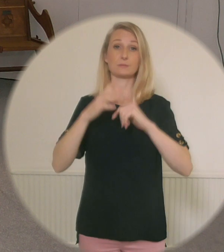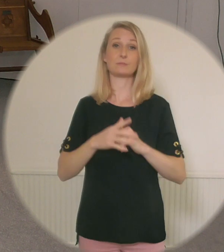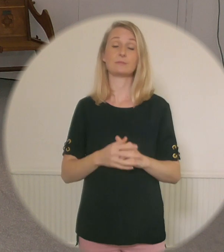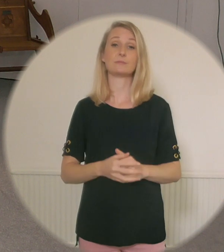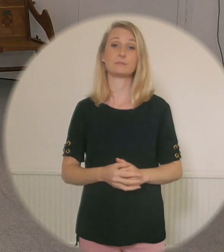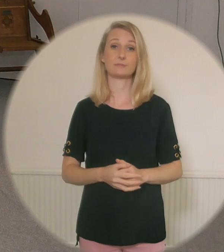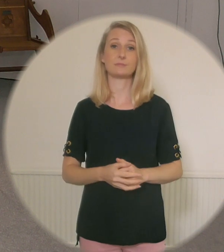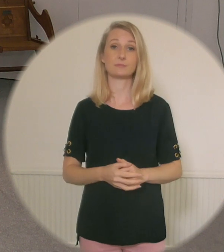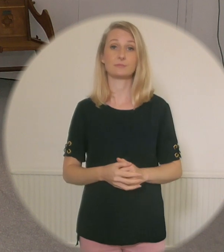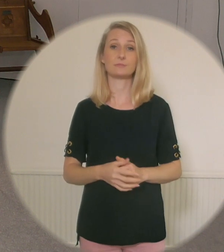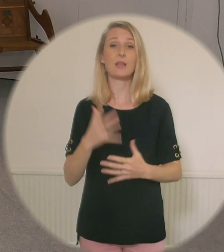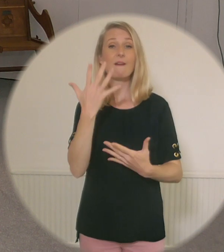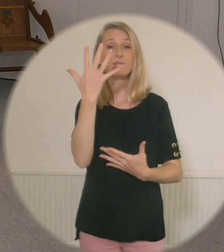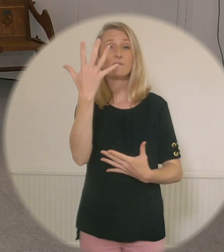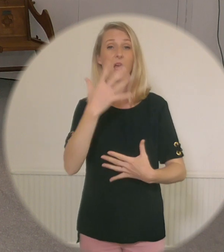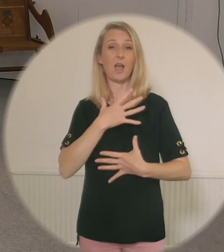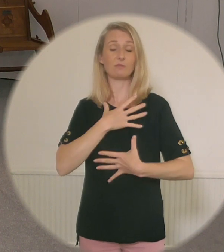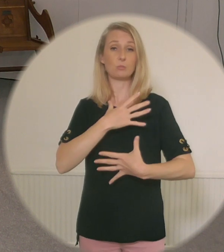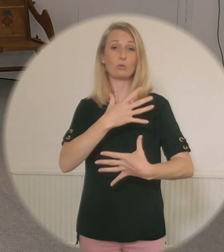Let's take 5 breaths here.